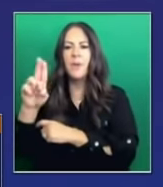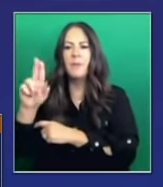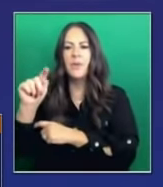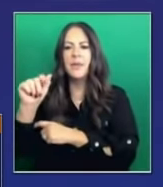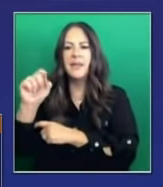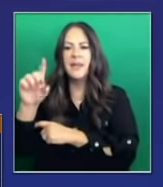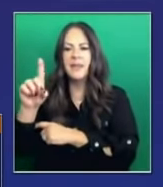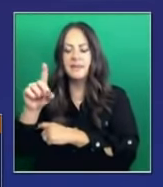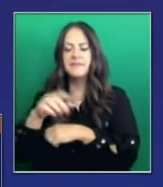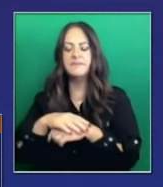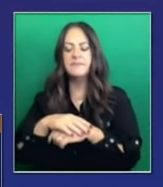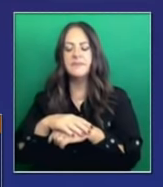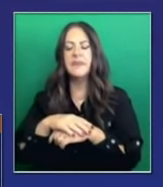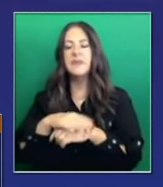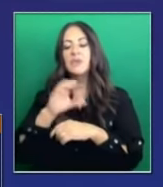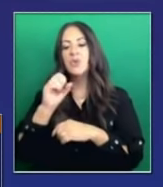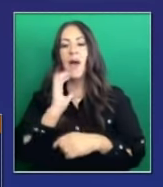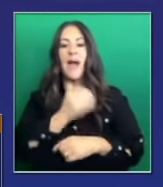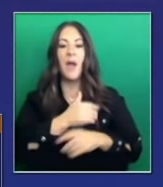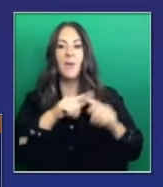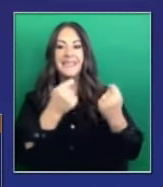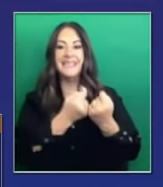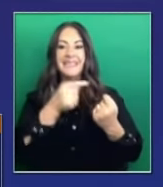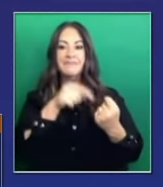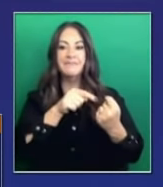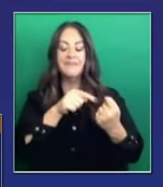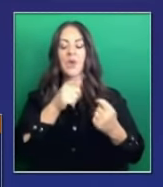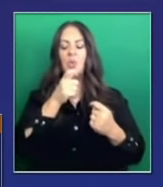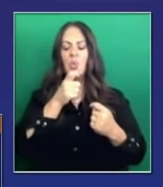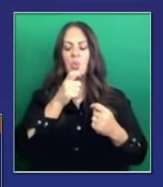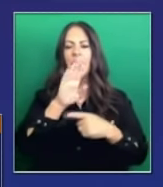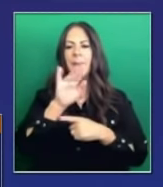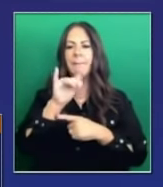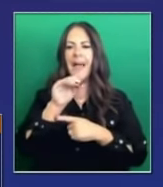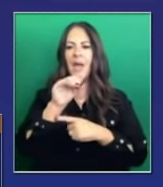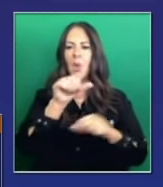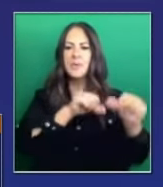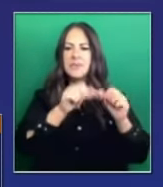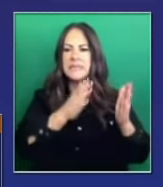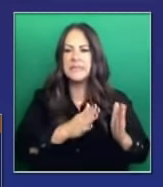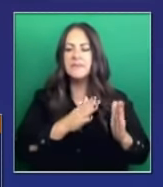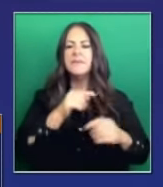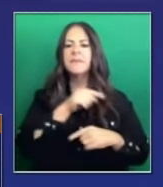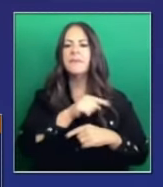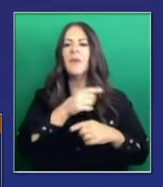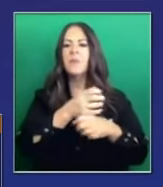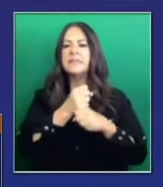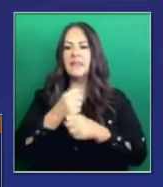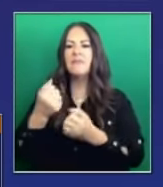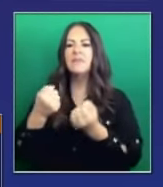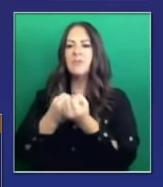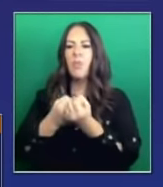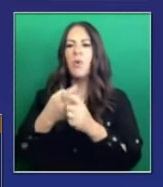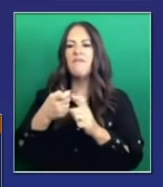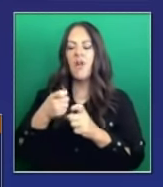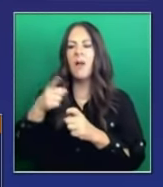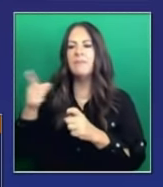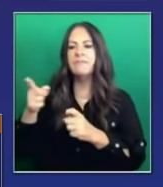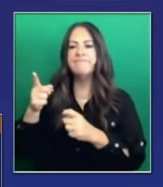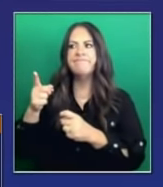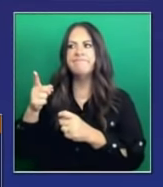supported by the BioHub and support from the philanthropy